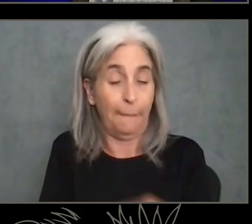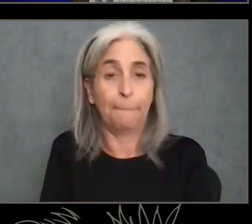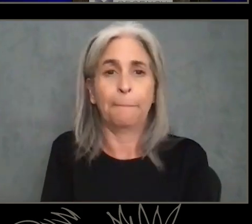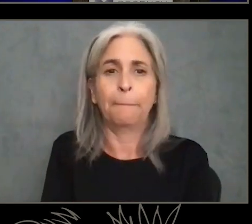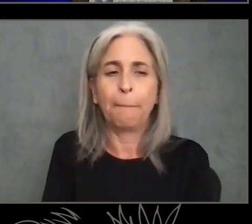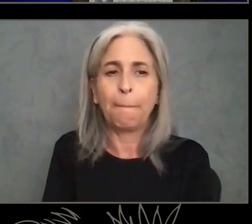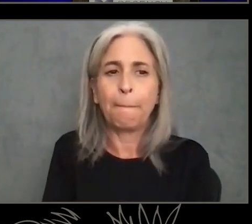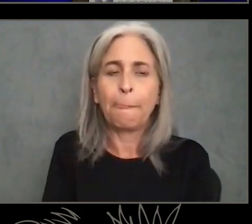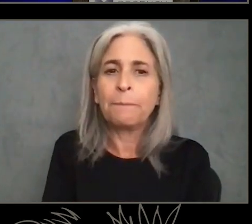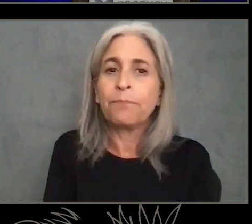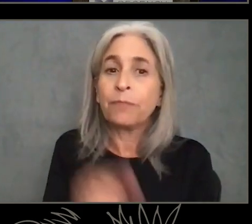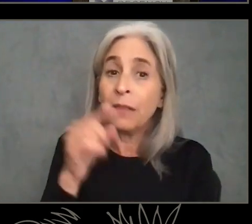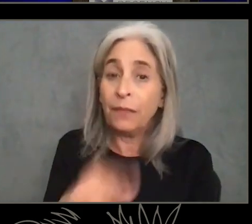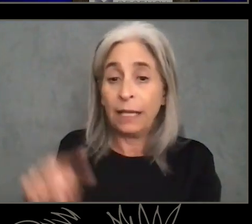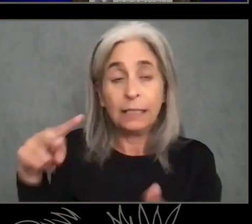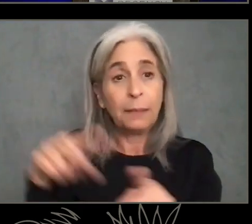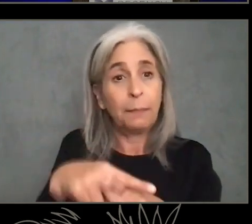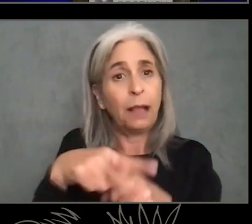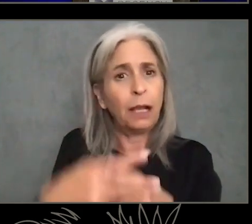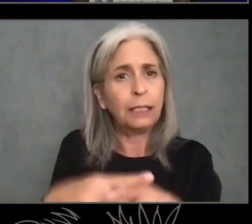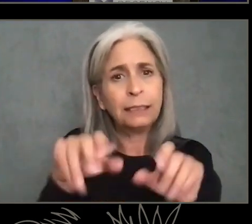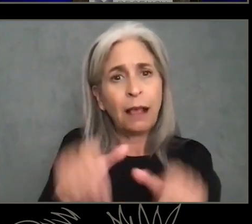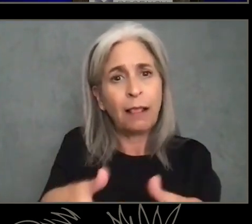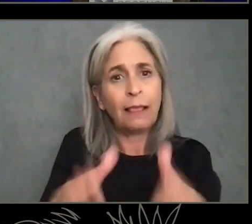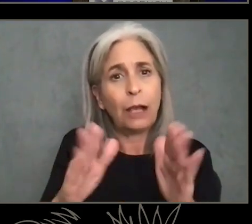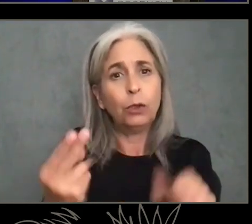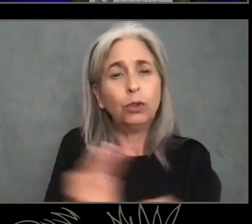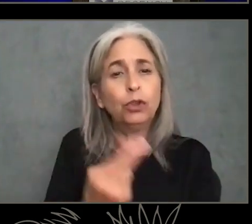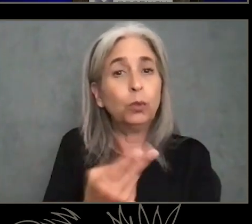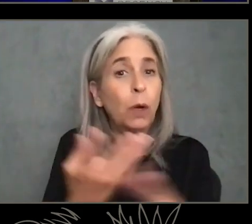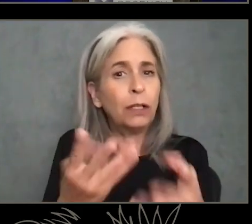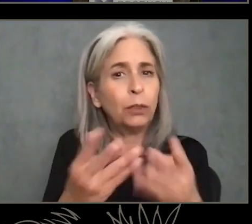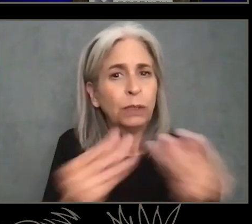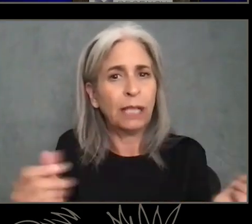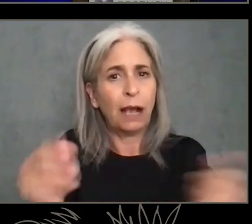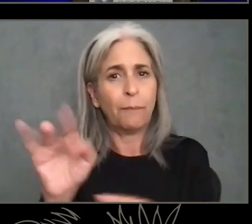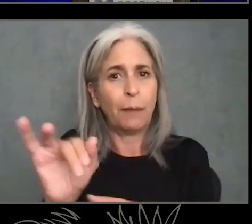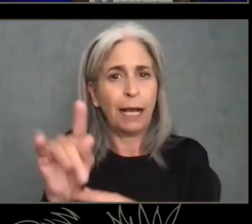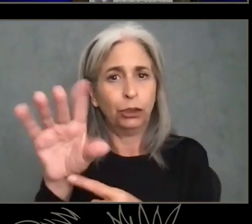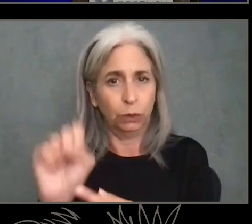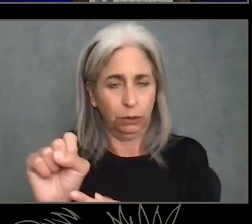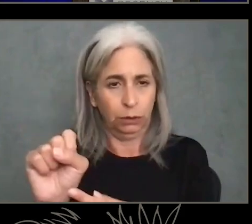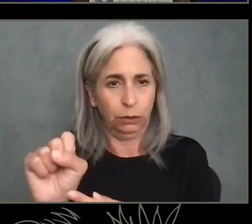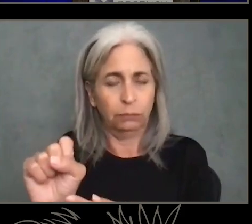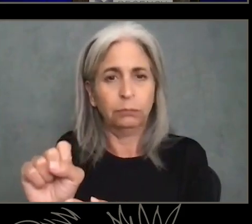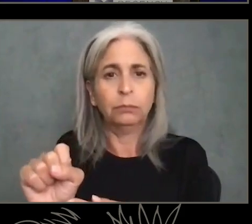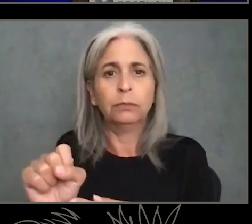So these plugins allow you to do things like resolve modules,